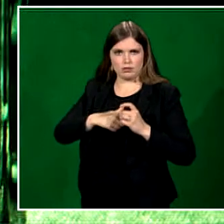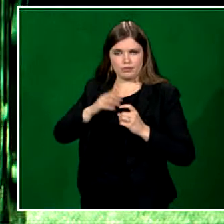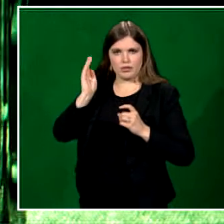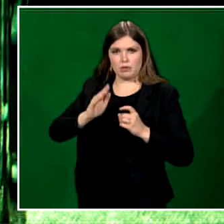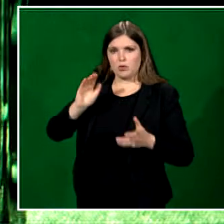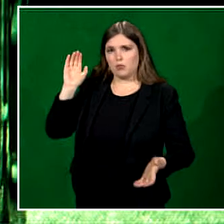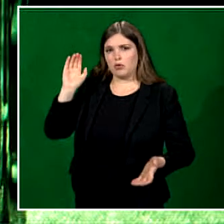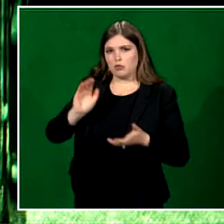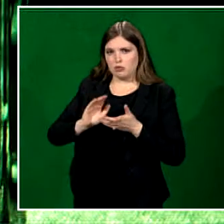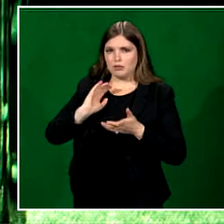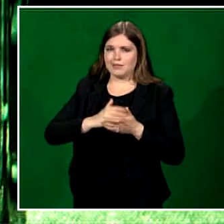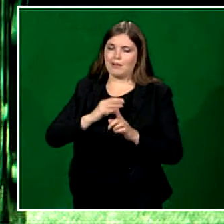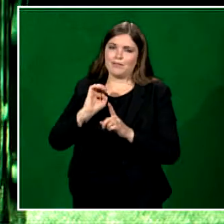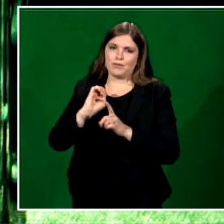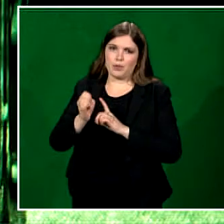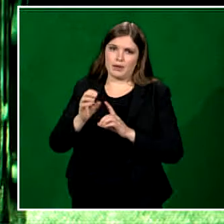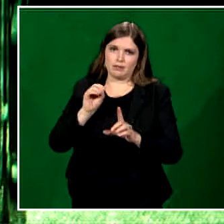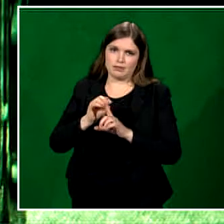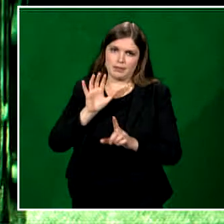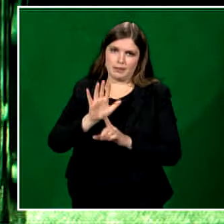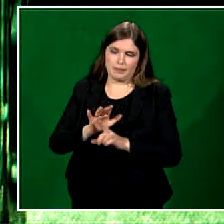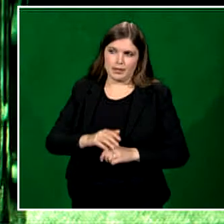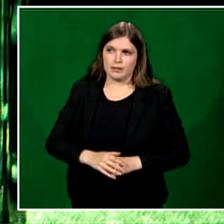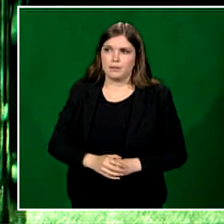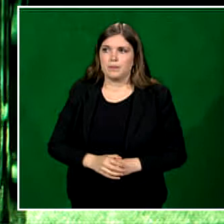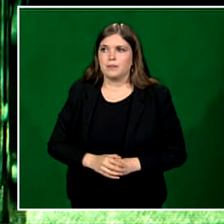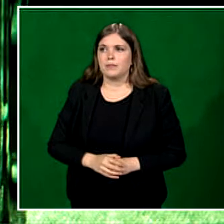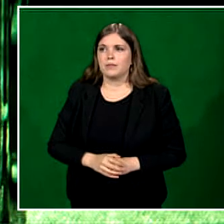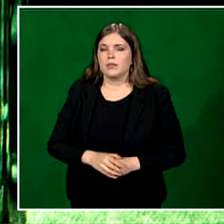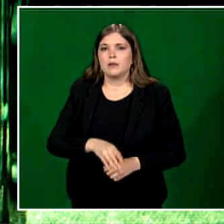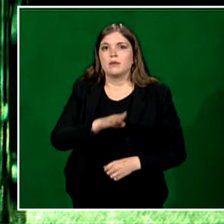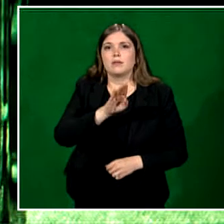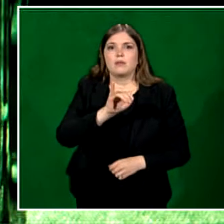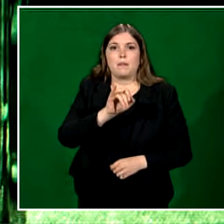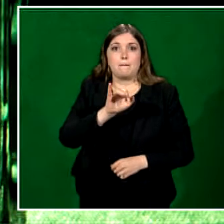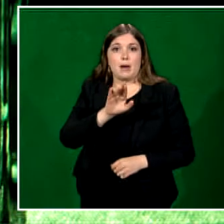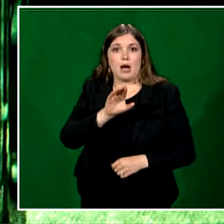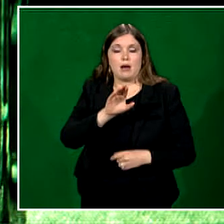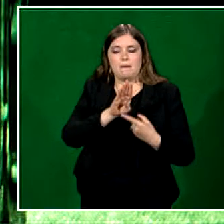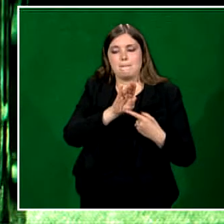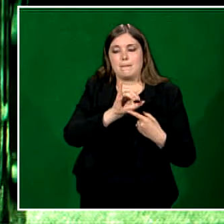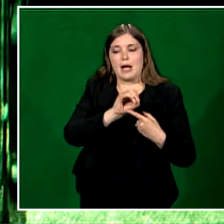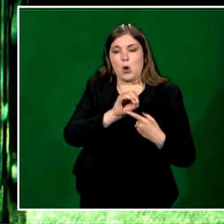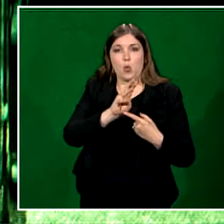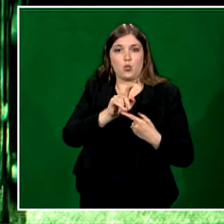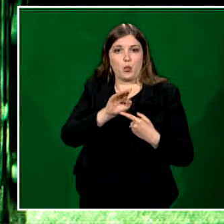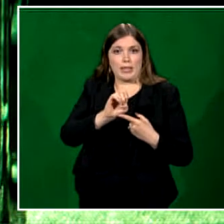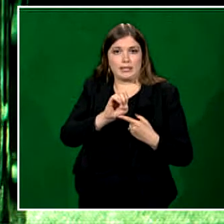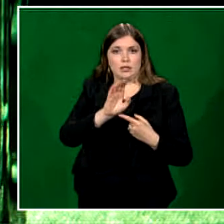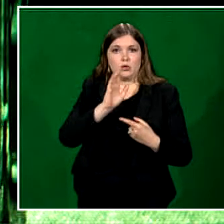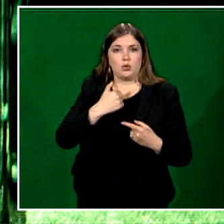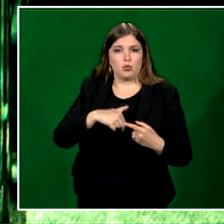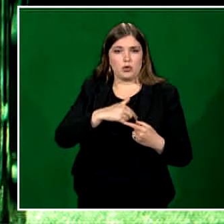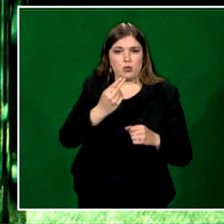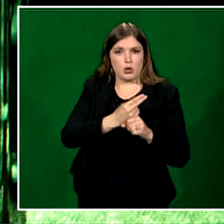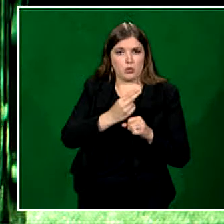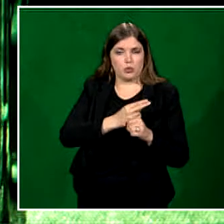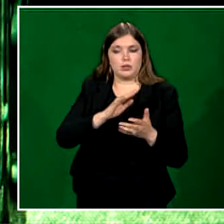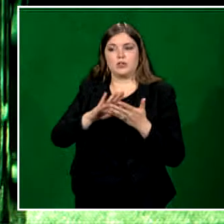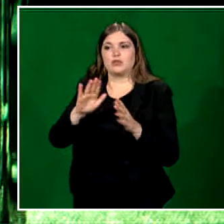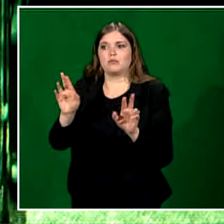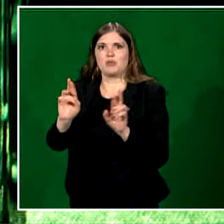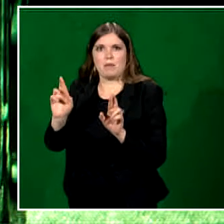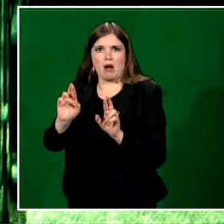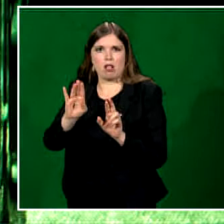environmental impact. But when the waste gets to the transfer station, we use the waste to prepare the biochar and the compost. But